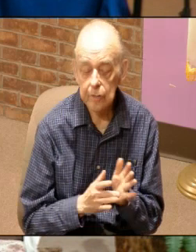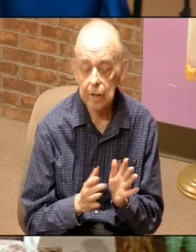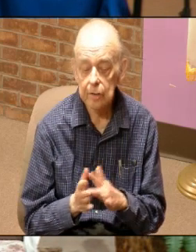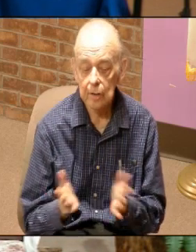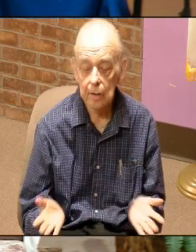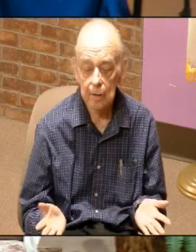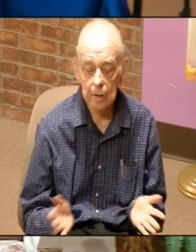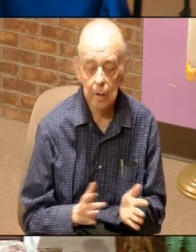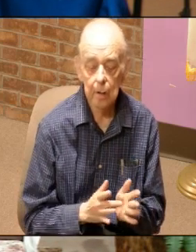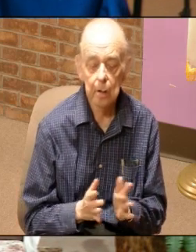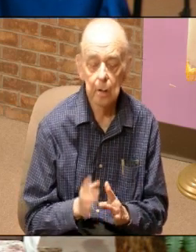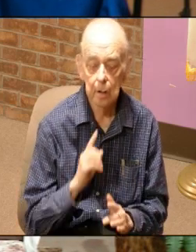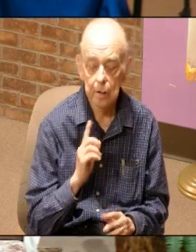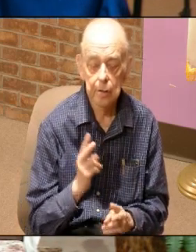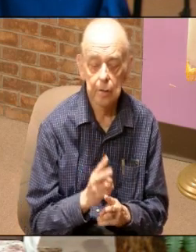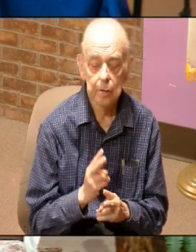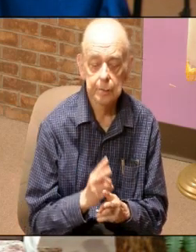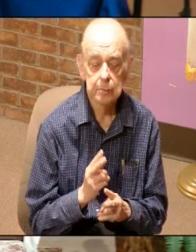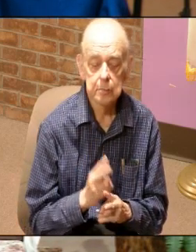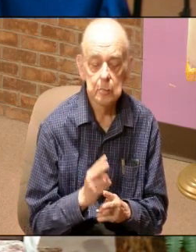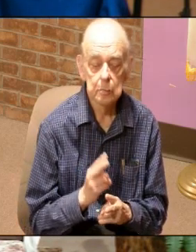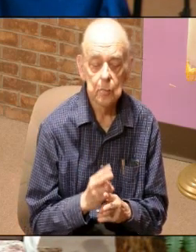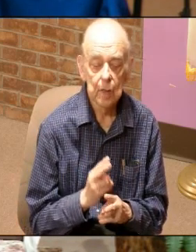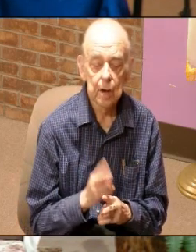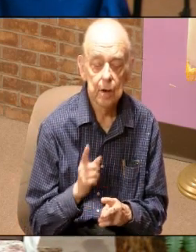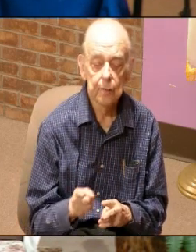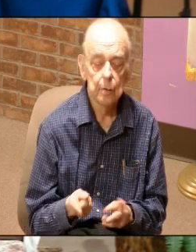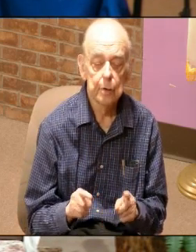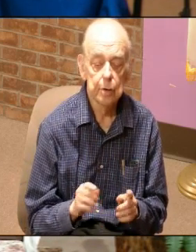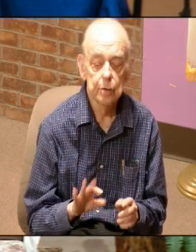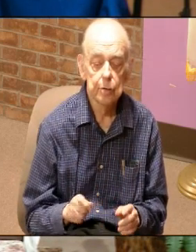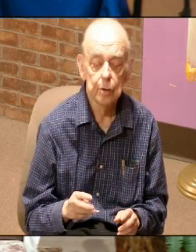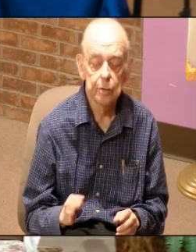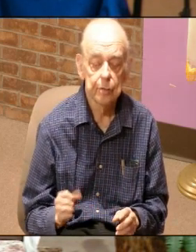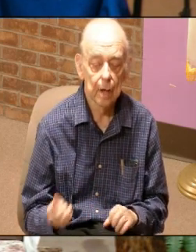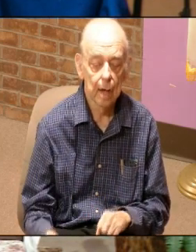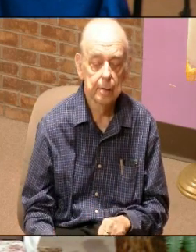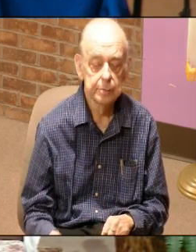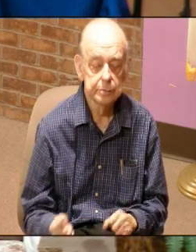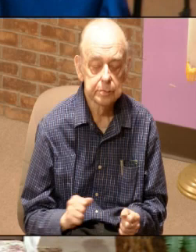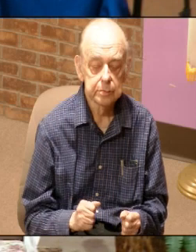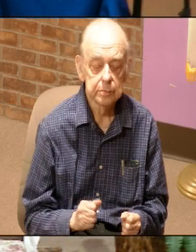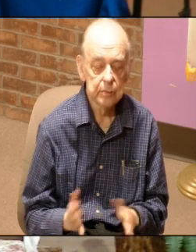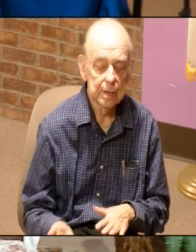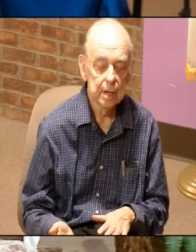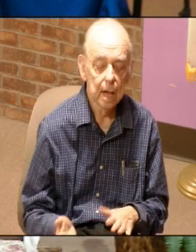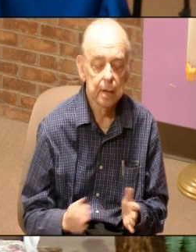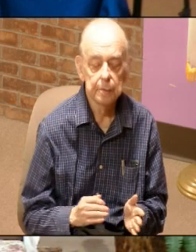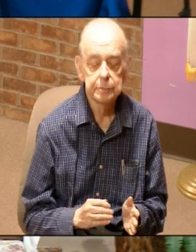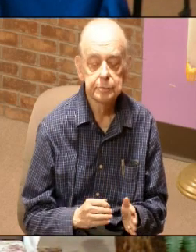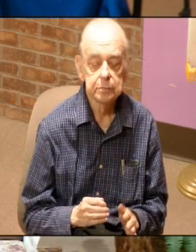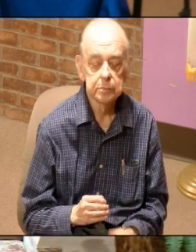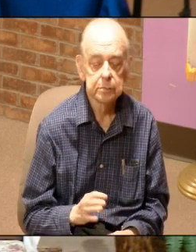See, he was the one that took care of her when Joseph died because he was the man of the family.